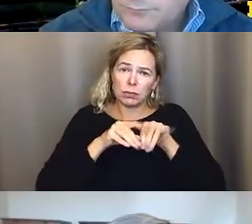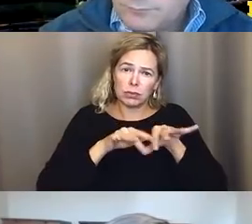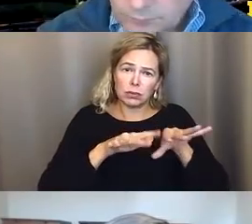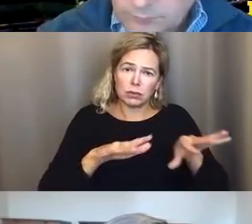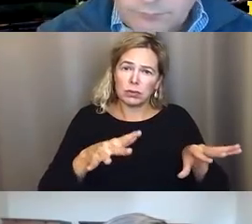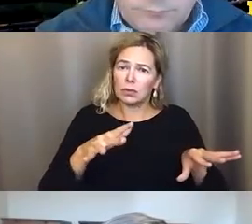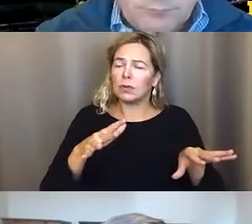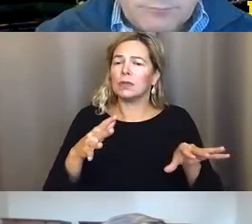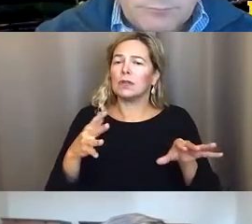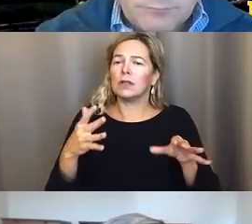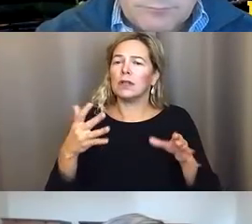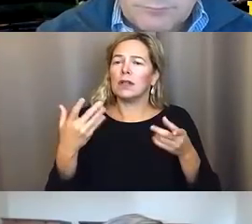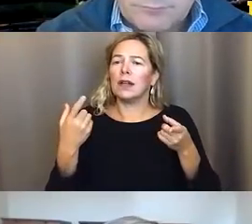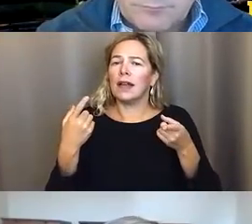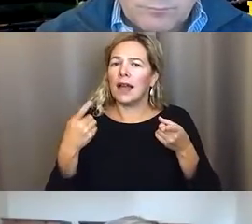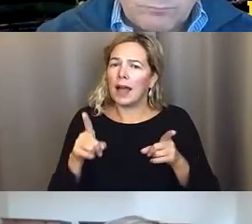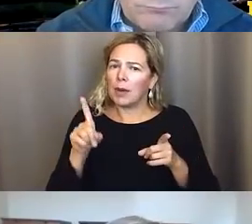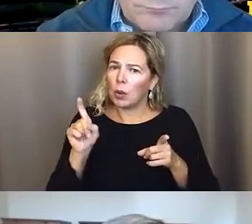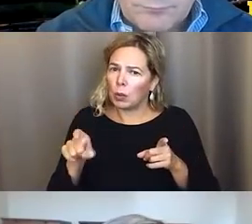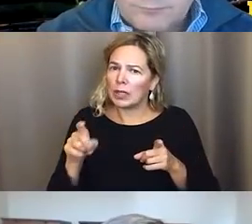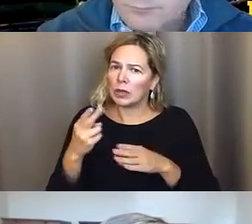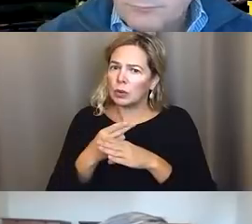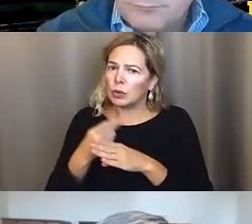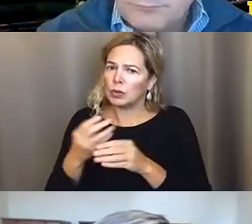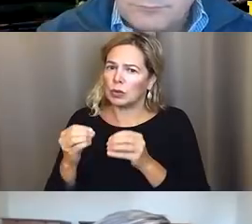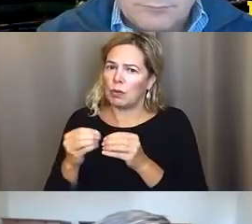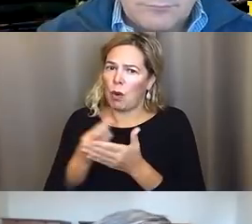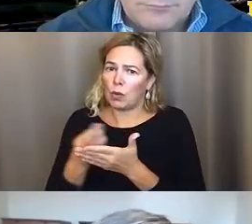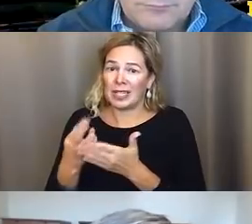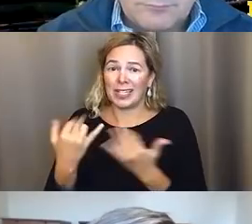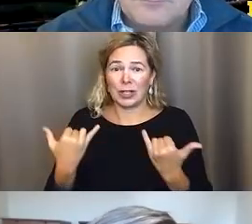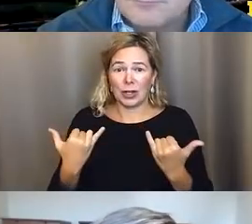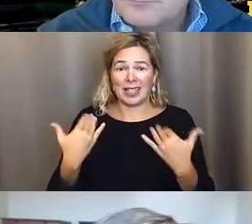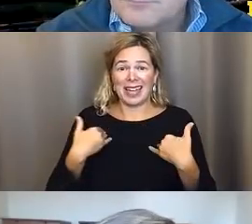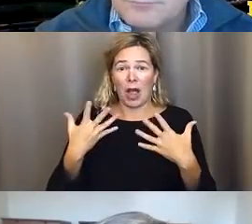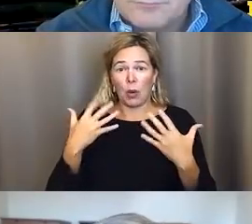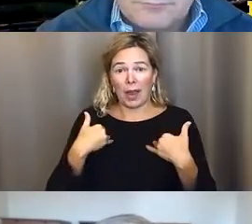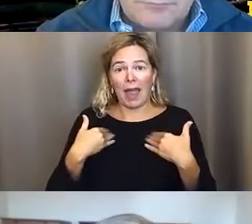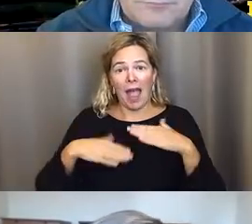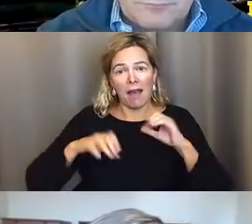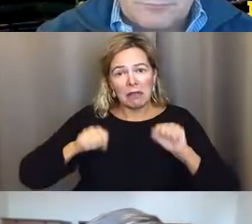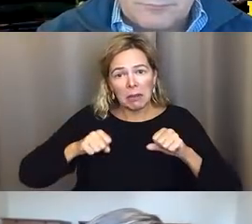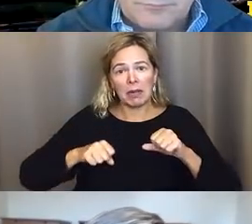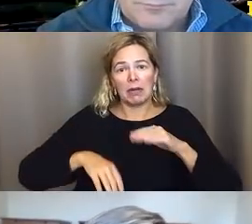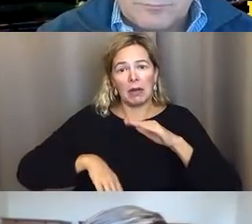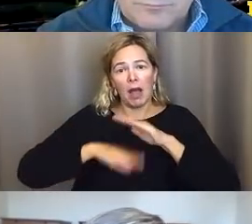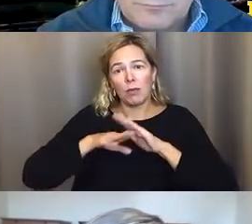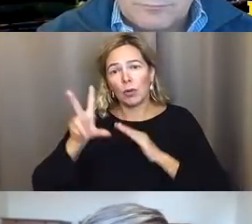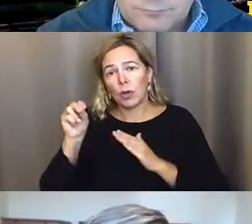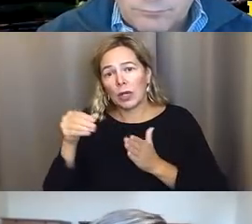more resources. We currently have the capacity to do 30,000 tests a week,